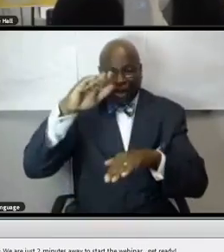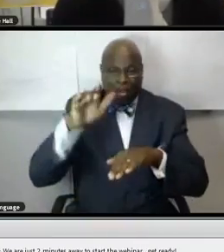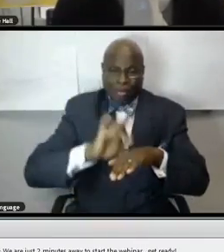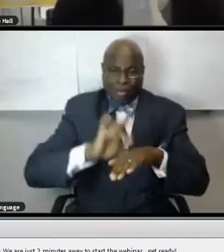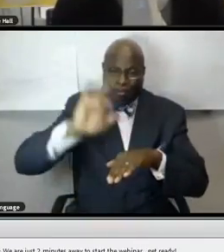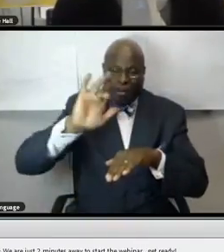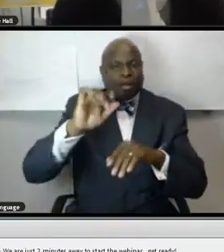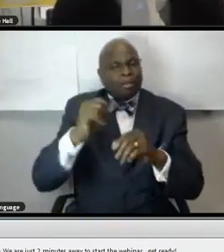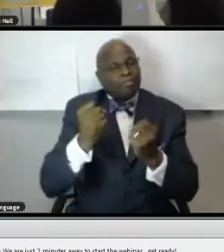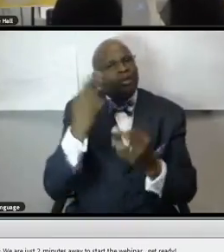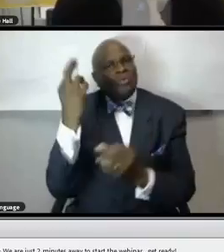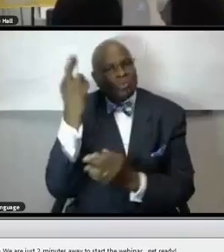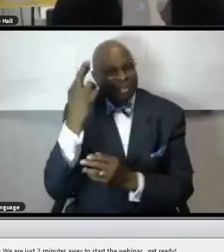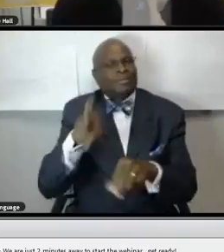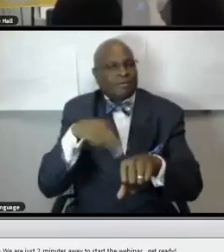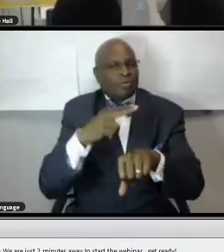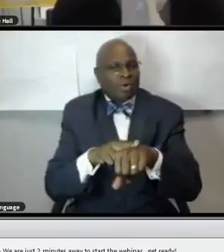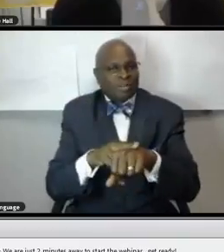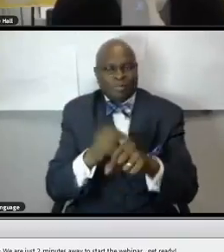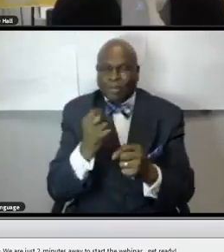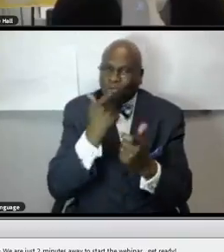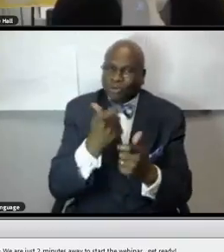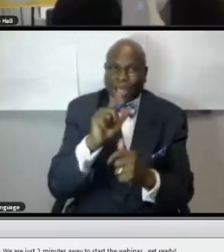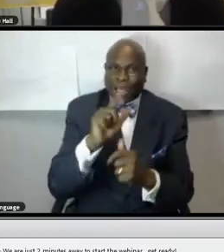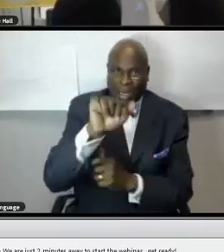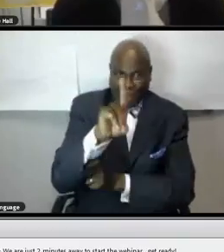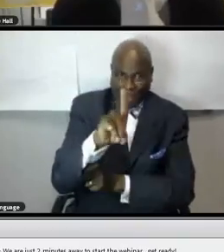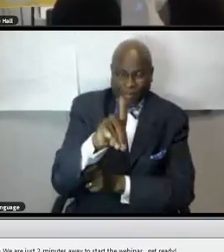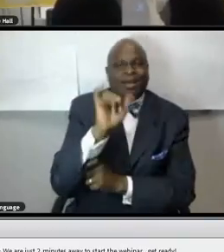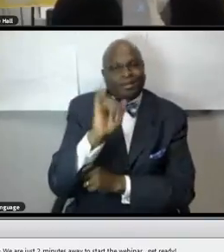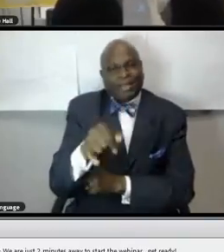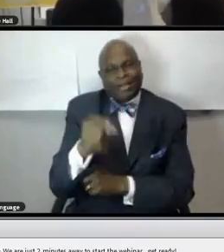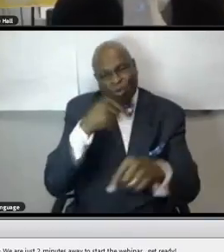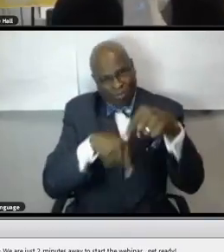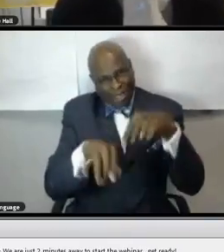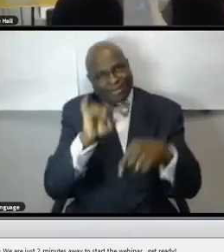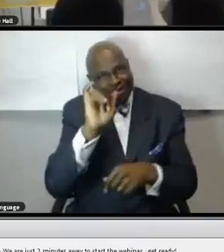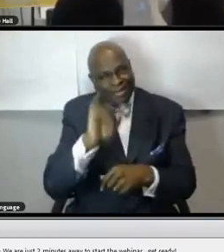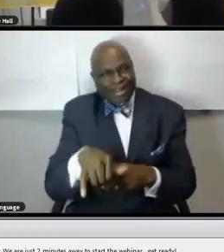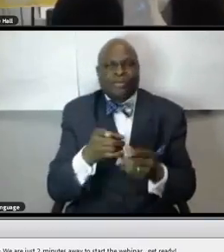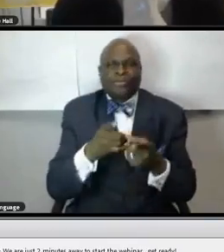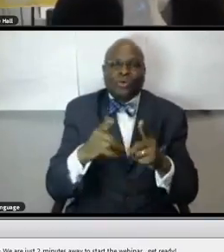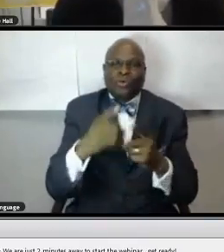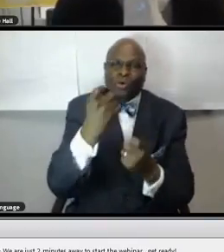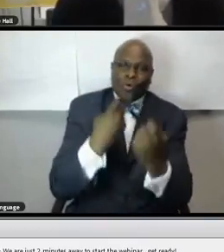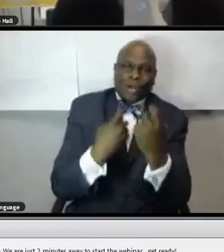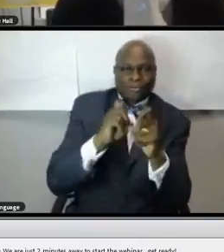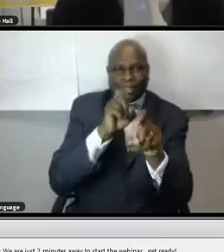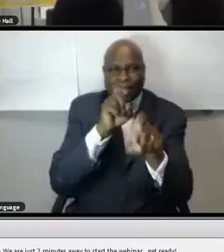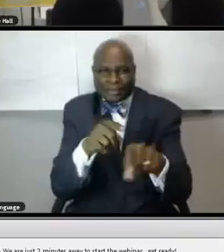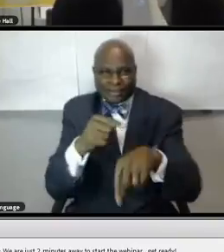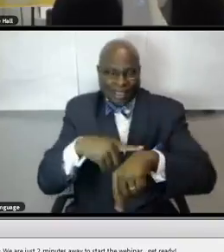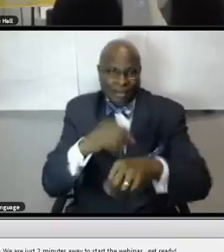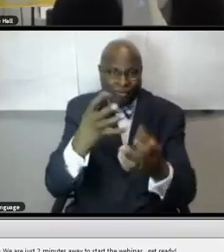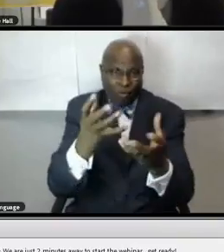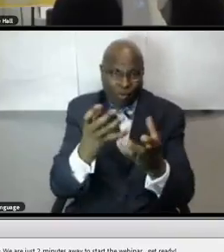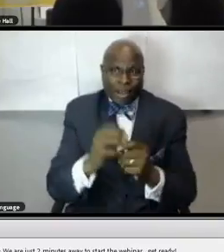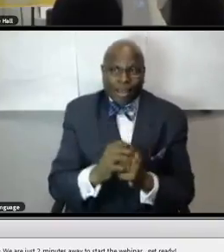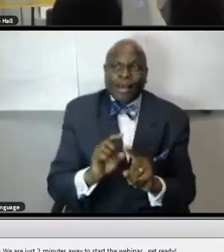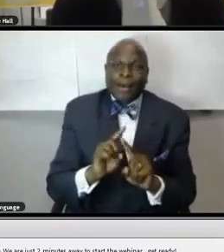many reasons. Many people will look at issues of land. We can circle back to that during the question period if you like.